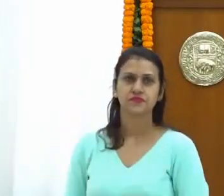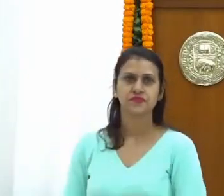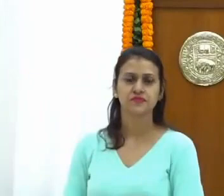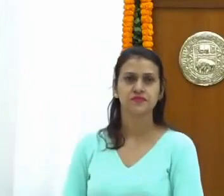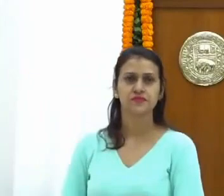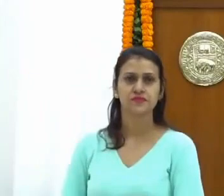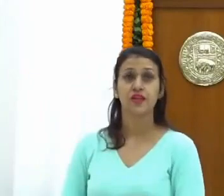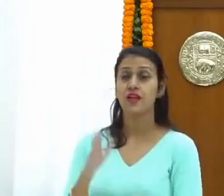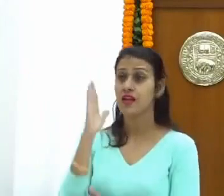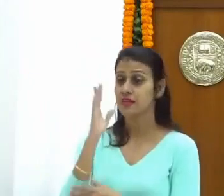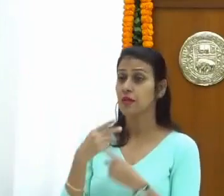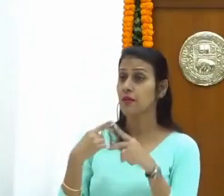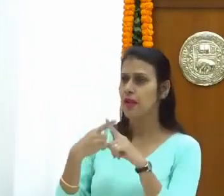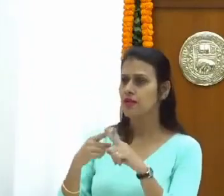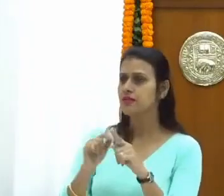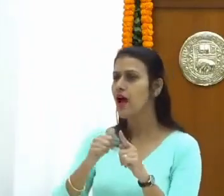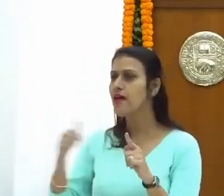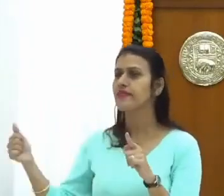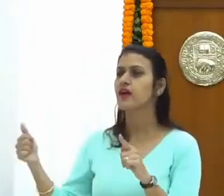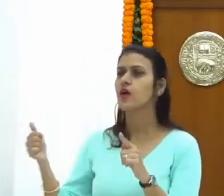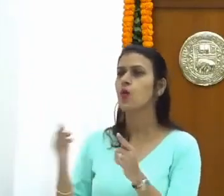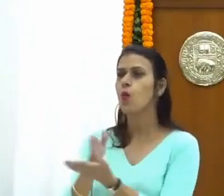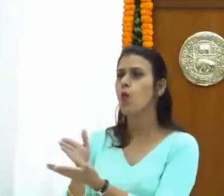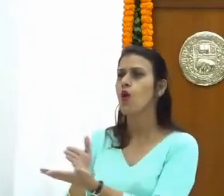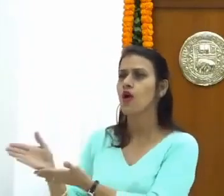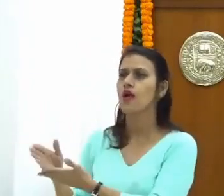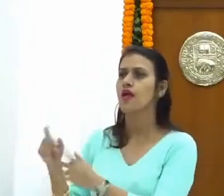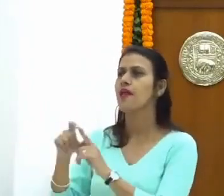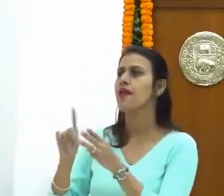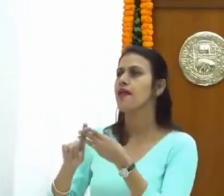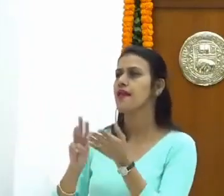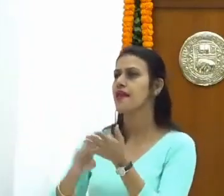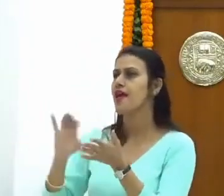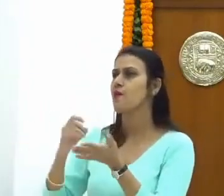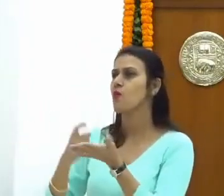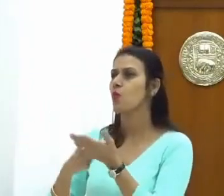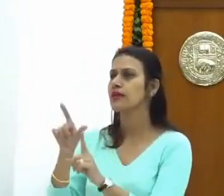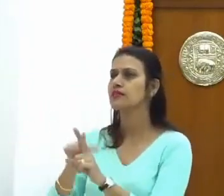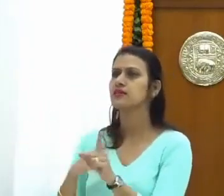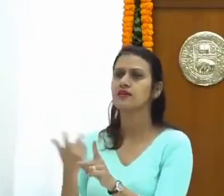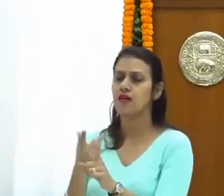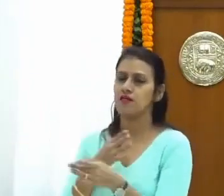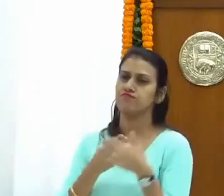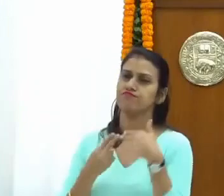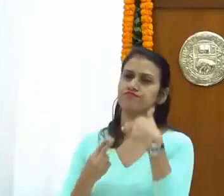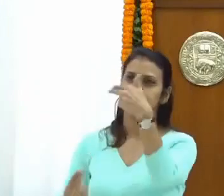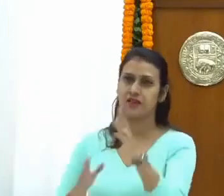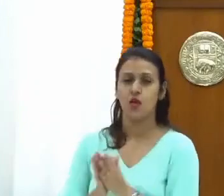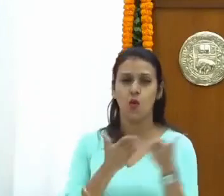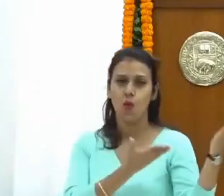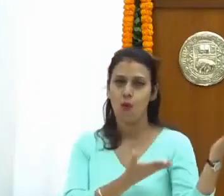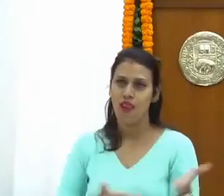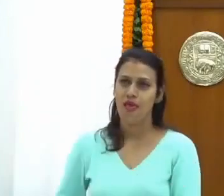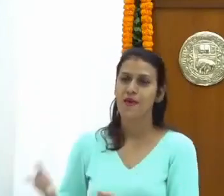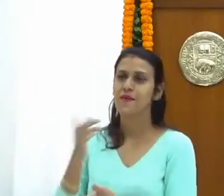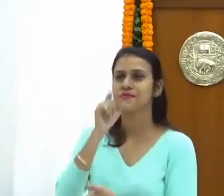and other form of democracies also. On behalf of University of Delhi, Professor Jigar Mohammed, I welcome Professor Jigar